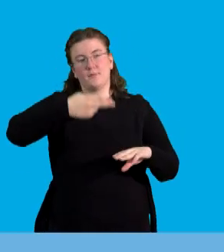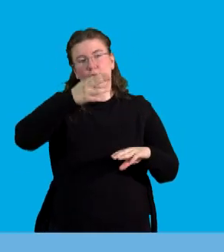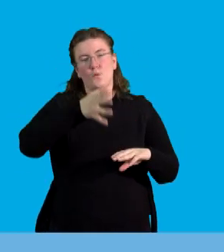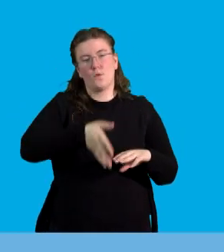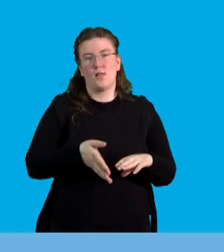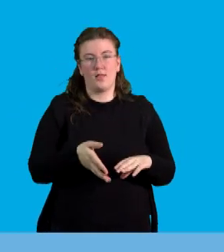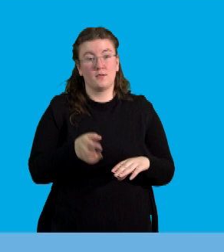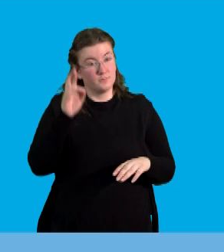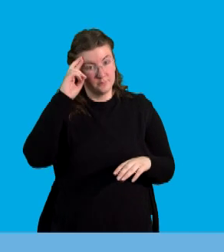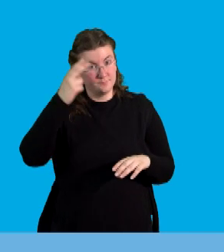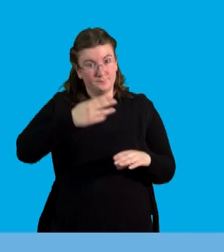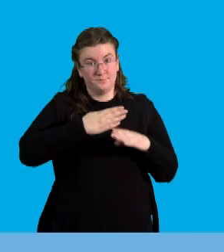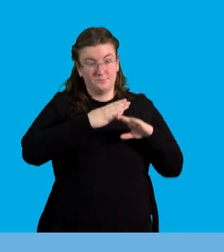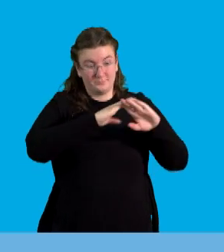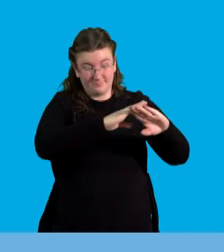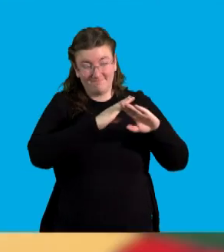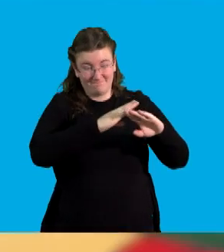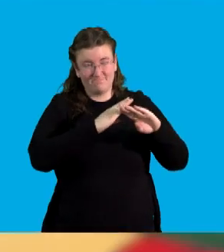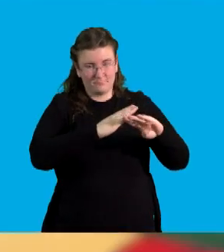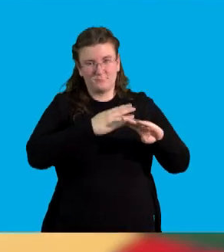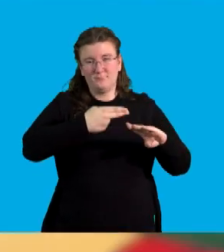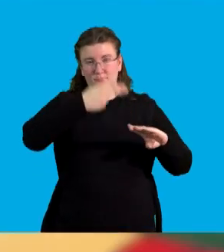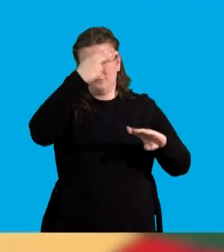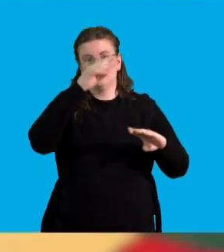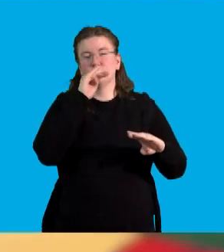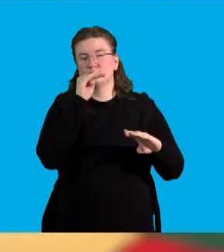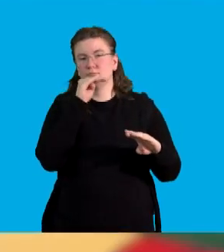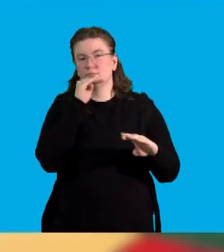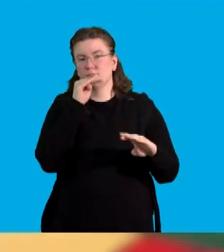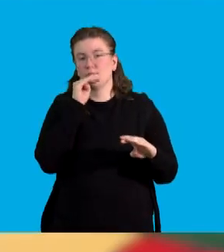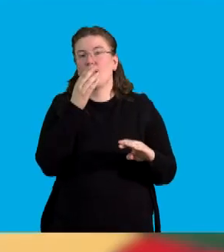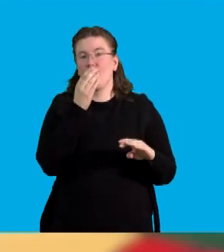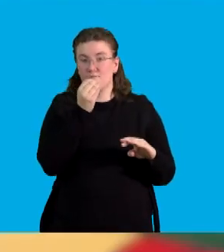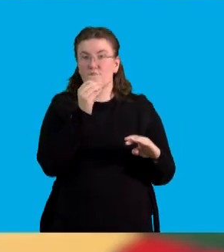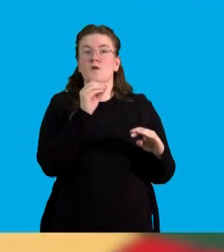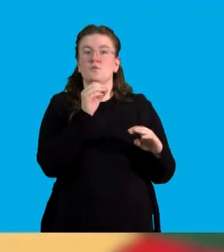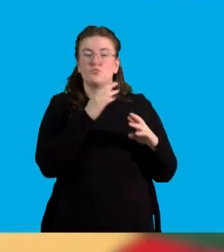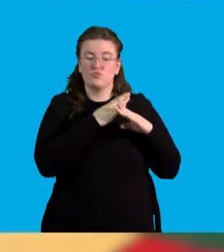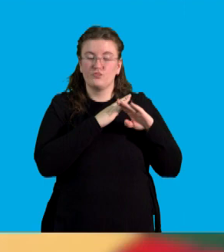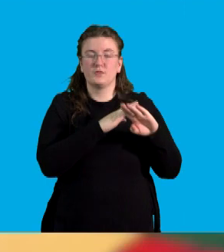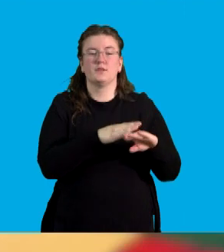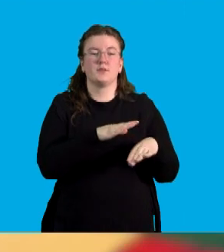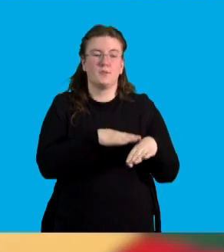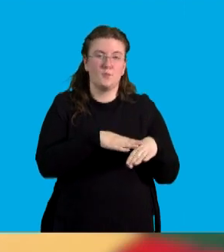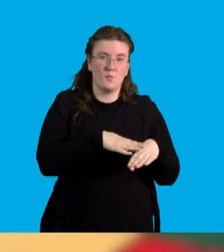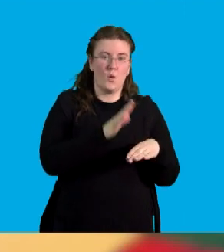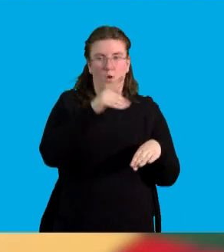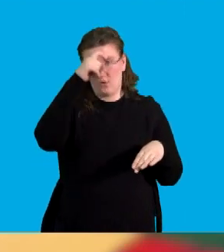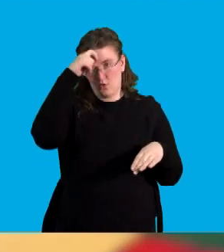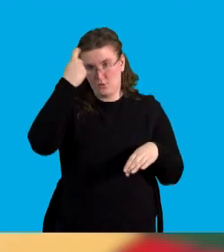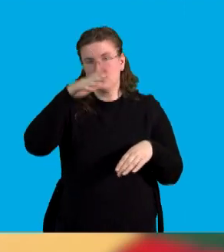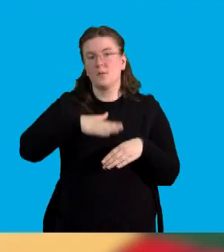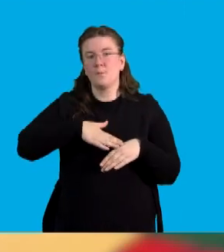resistance. And remember, the higher resistance means there's a lot of resistance between now the flow of current and the conductor, and because of